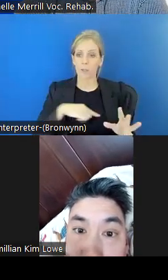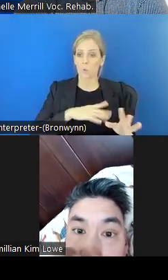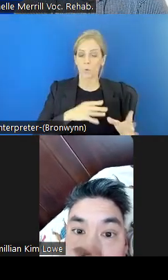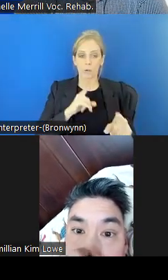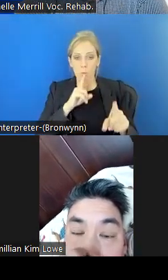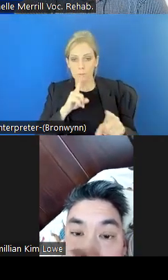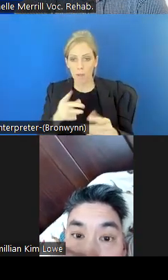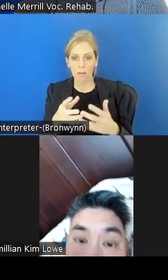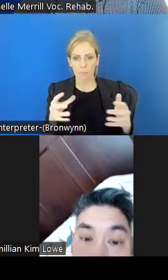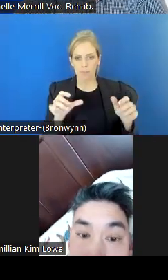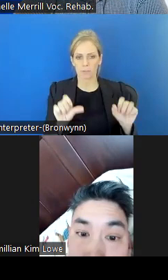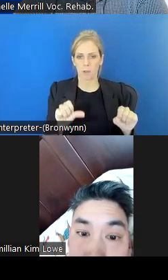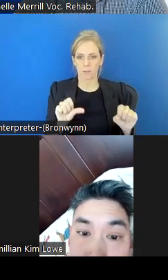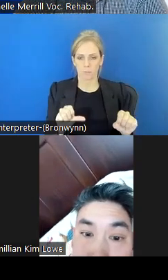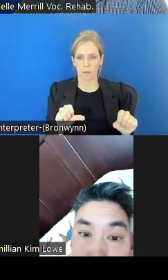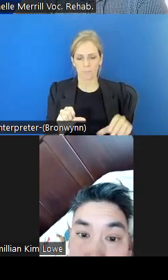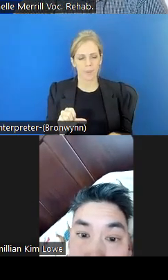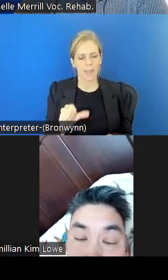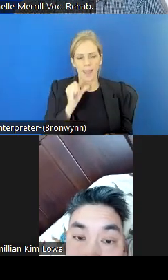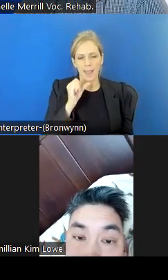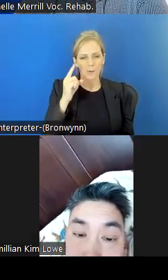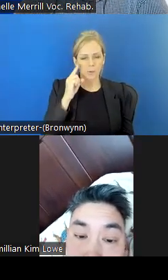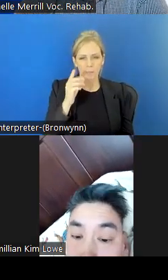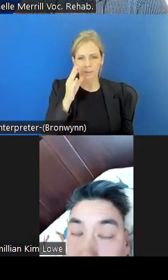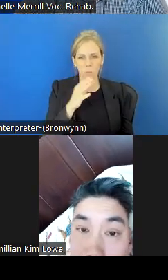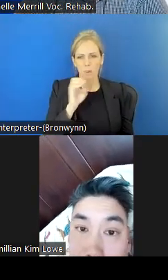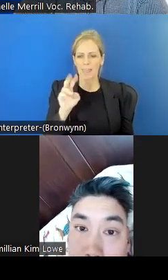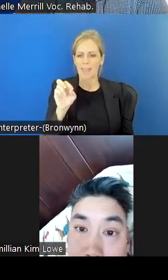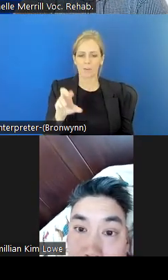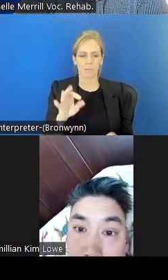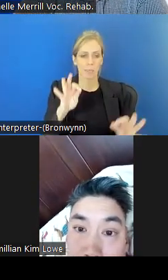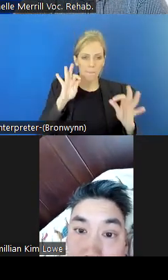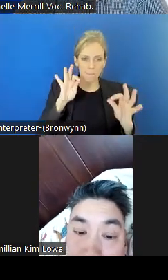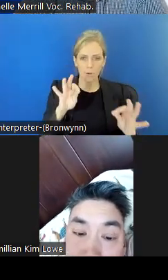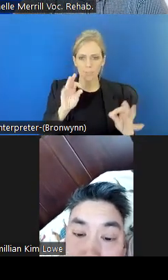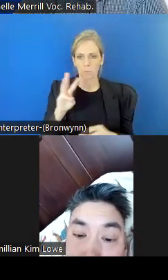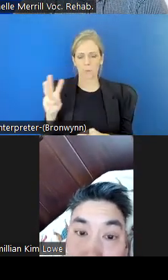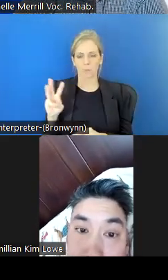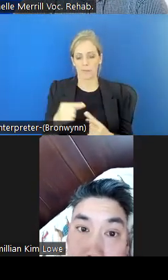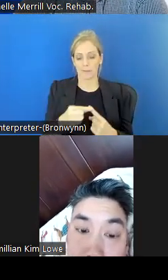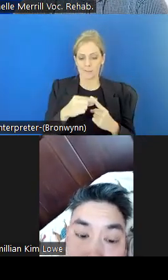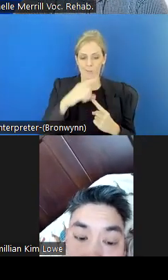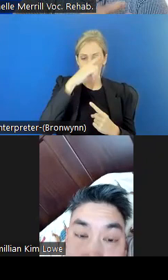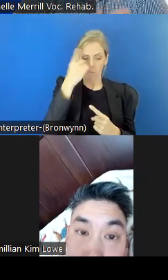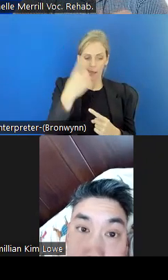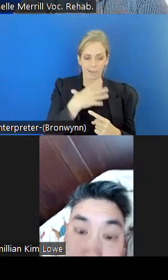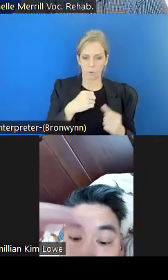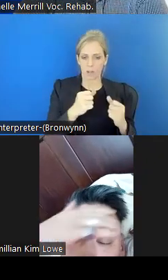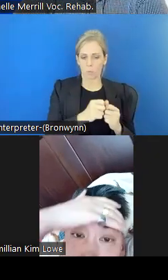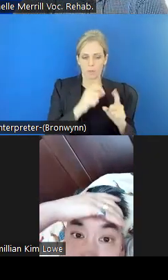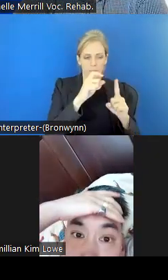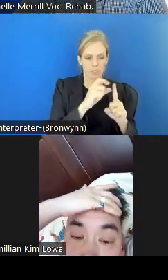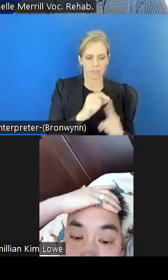there that is perfect unless it's just a black and white website with text, but we're trying very hard to have a rich